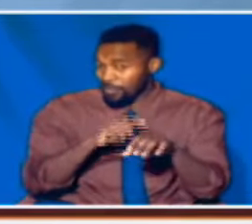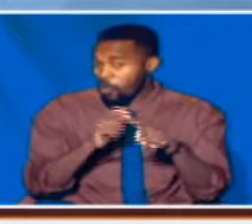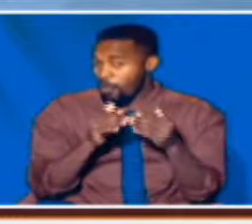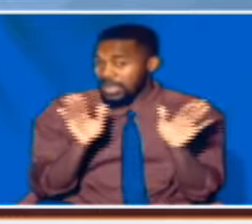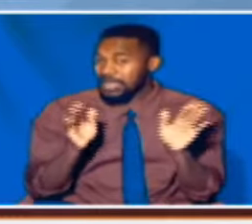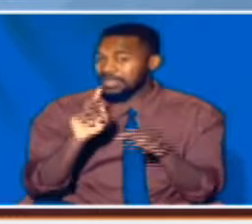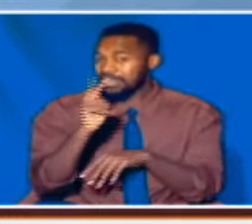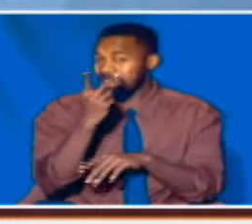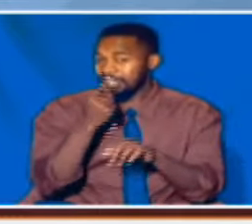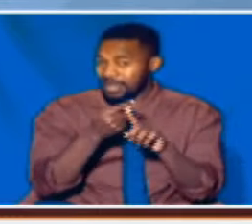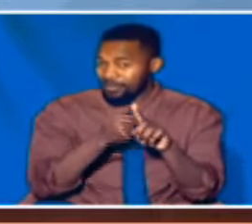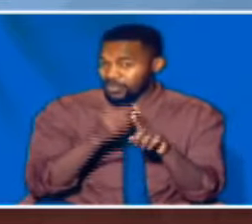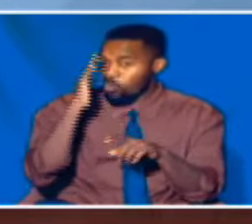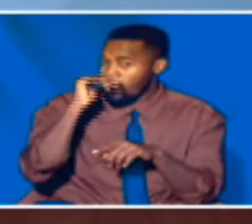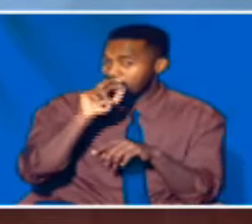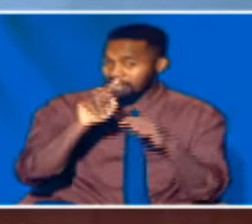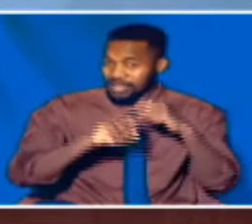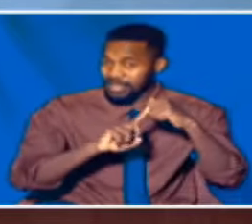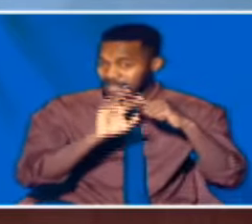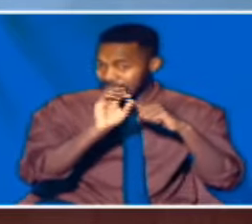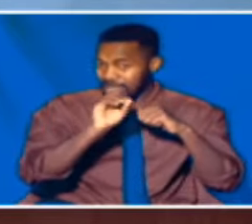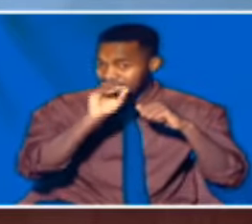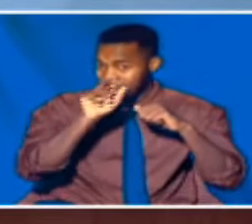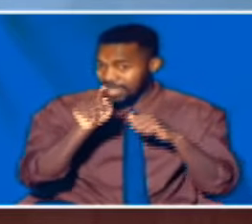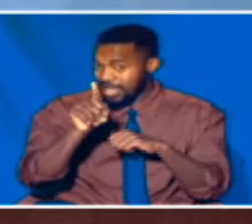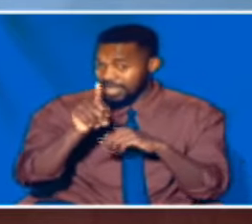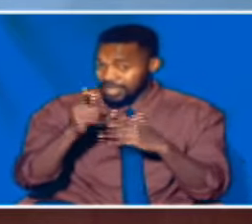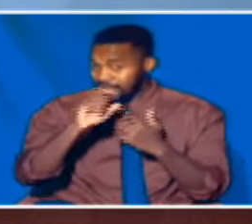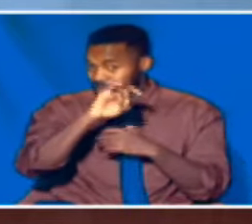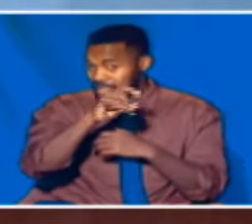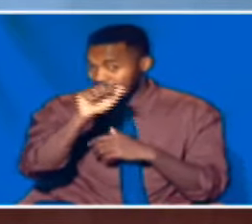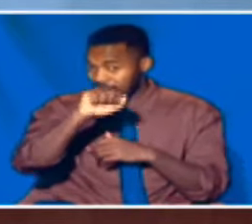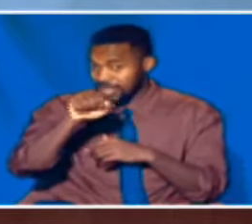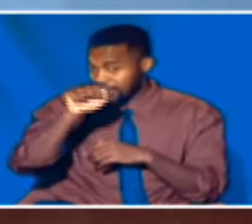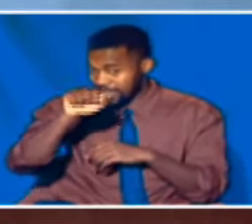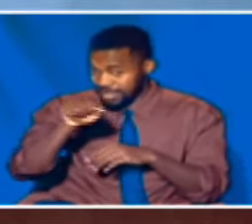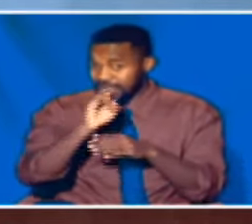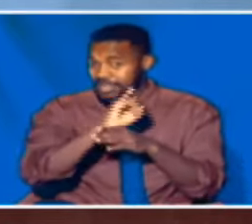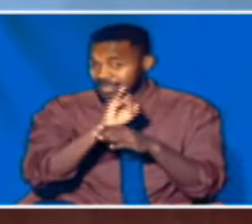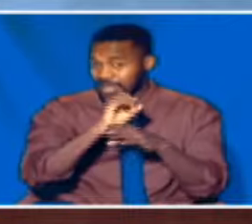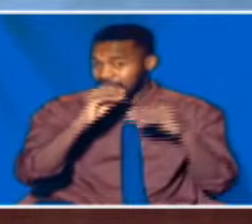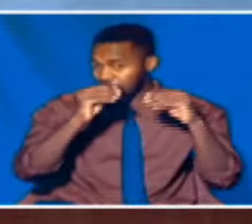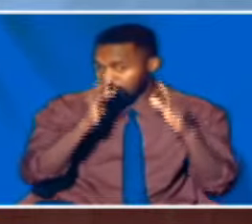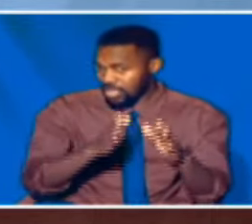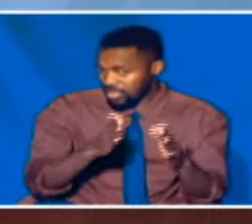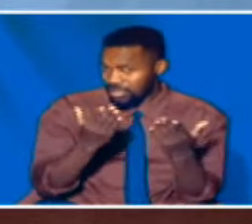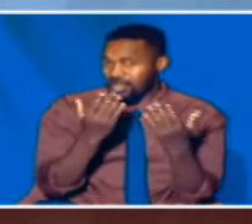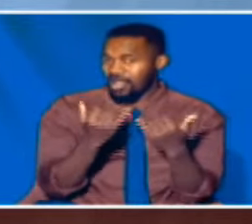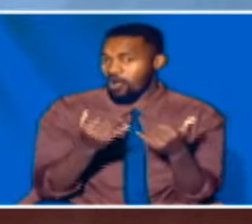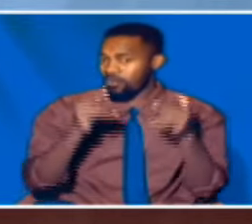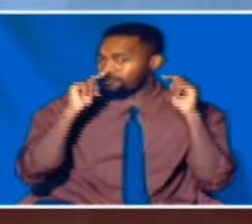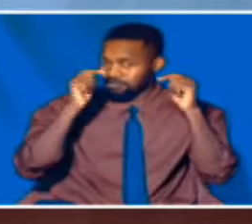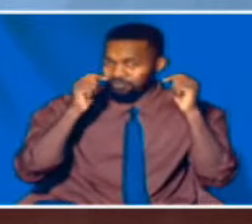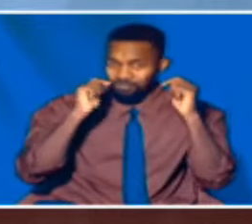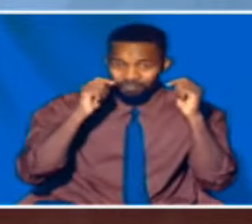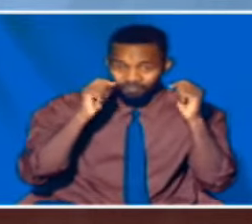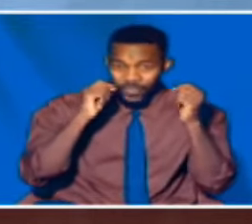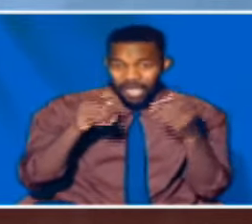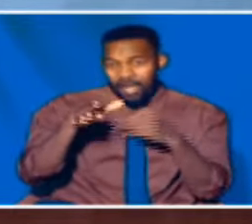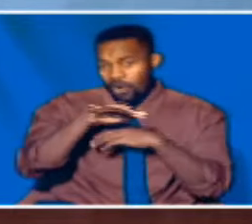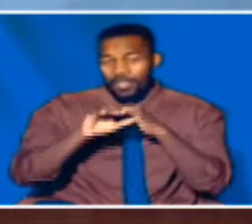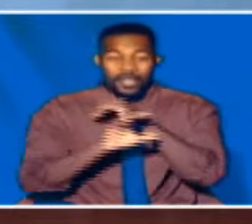of the nearly 60,000 junior secondary intern teachers followed through on their threat demonstrating across the